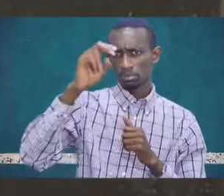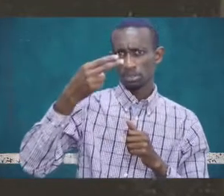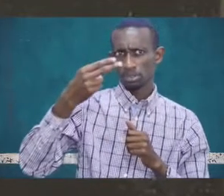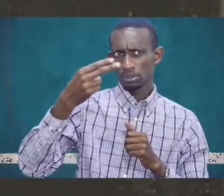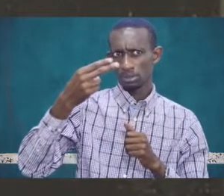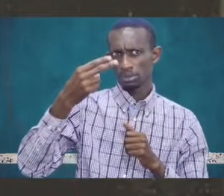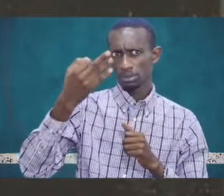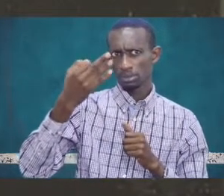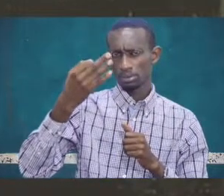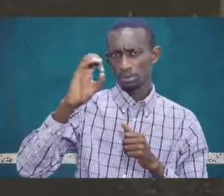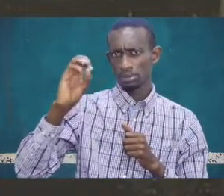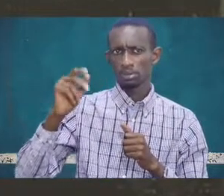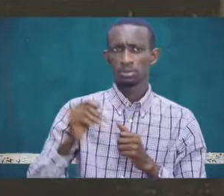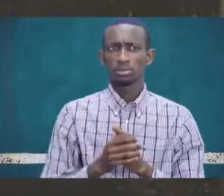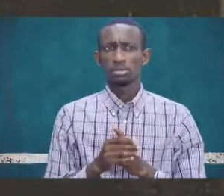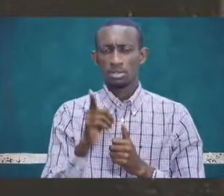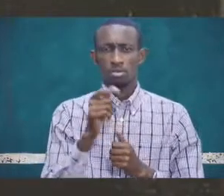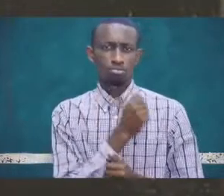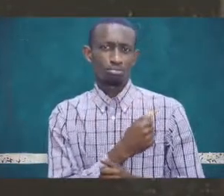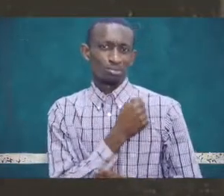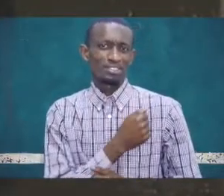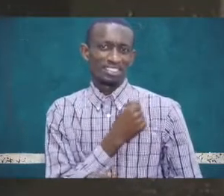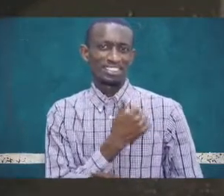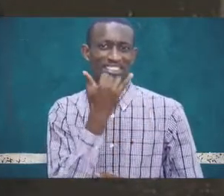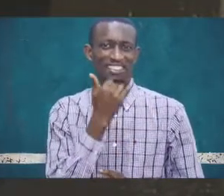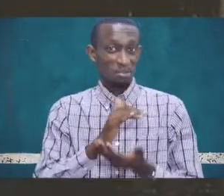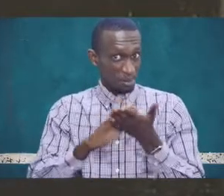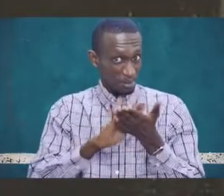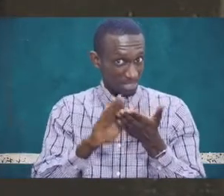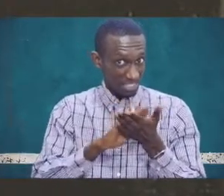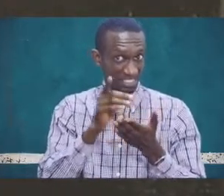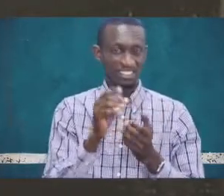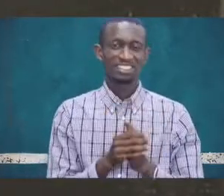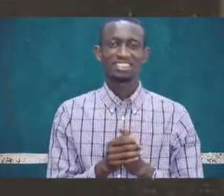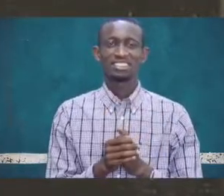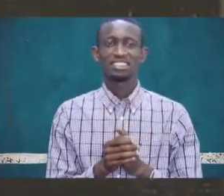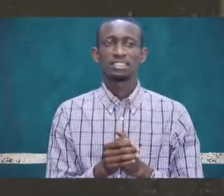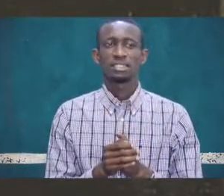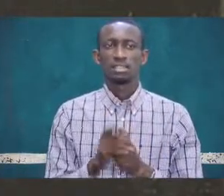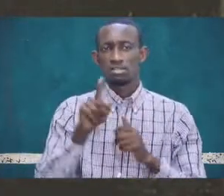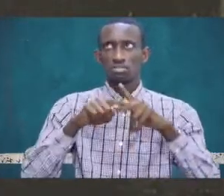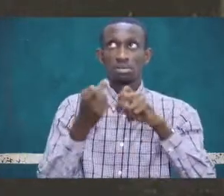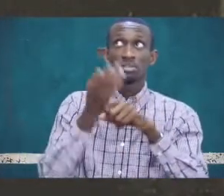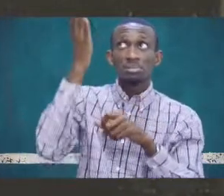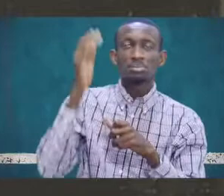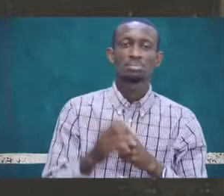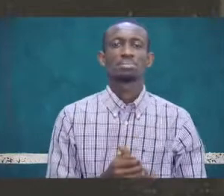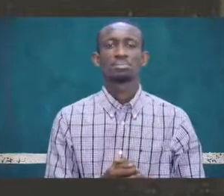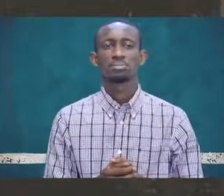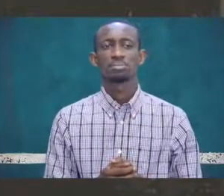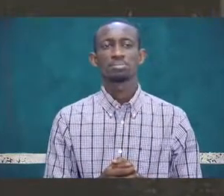carboxylic acid. So I have to make a correction here. So the protonation starts with the carboxylic